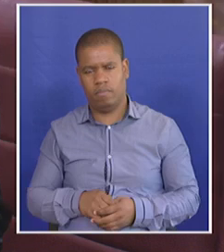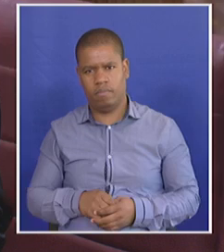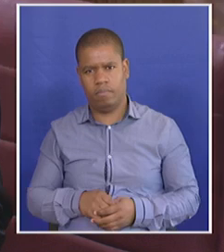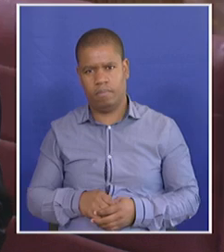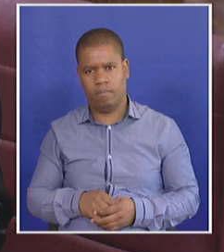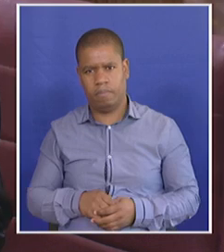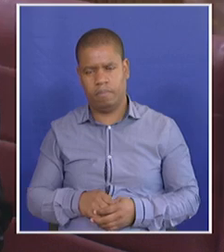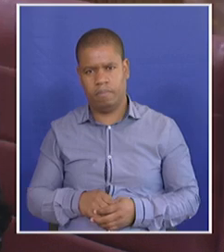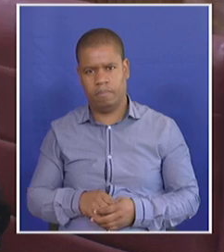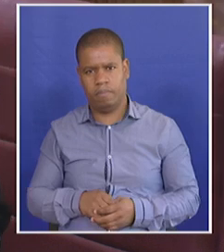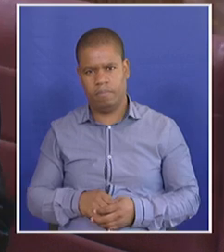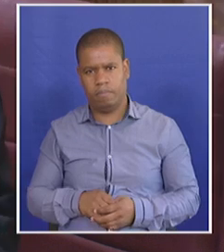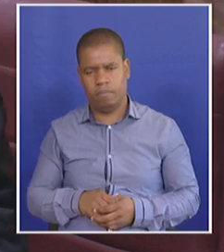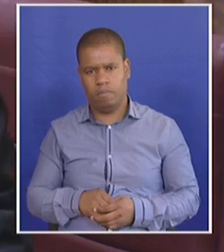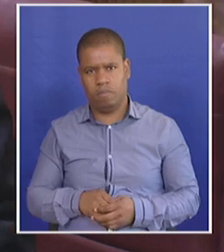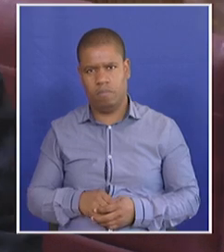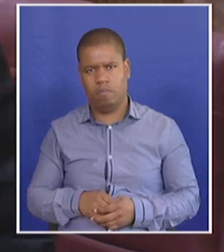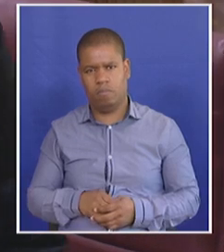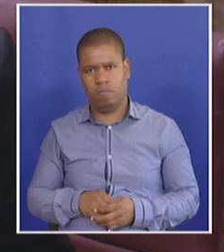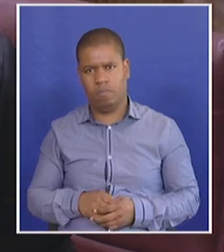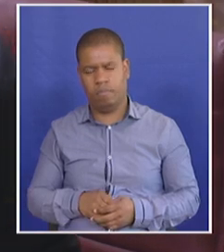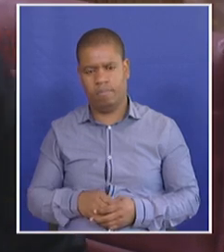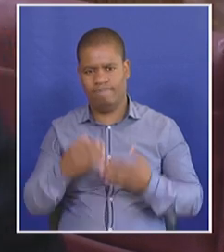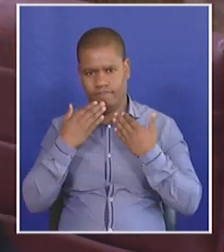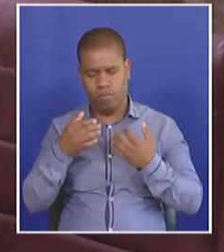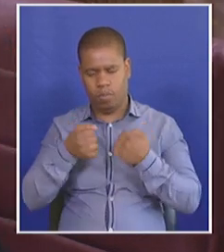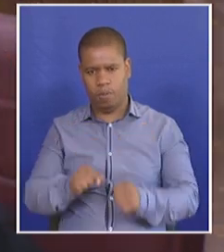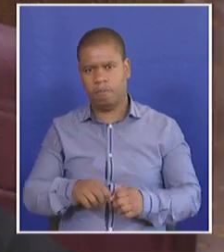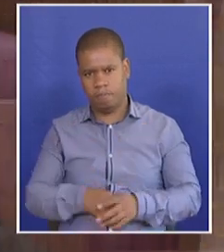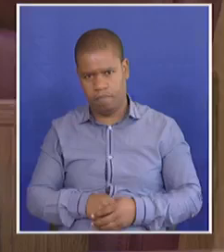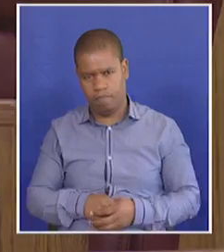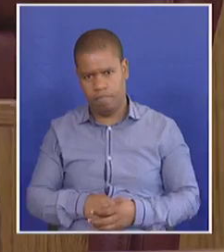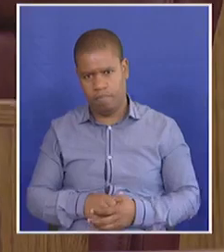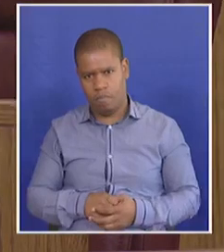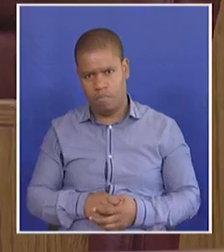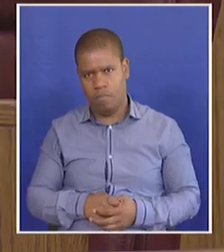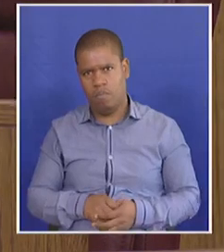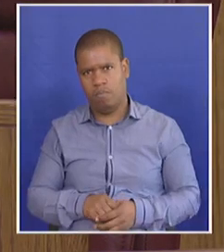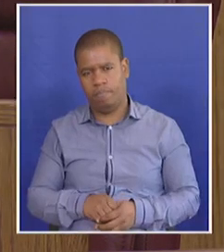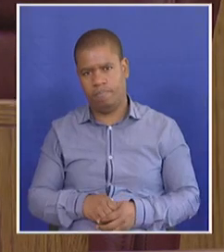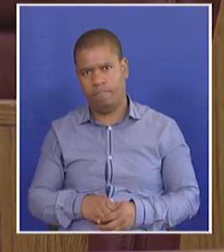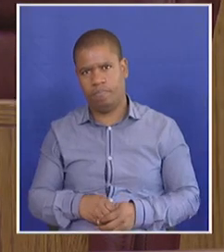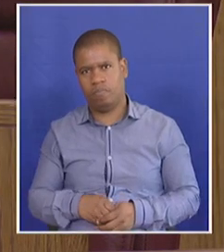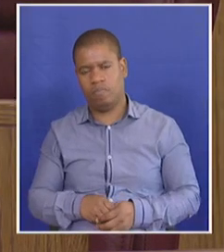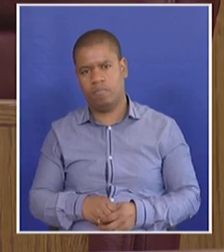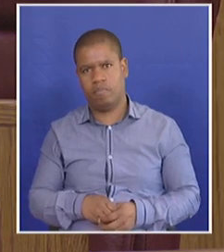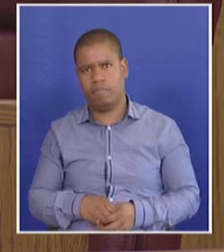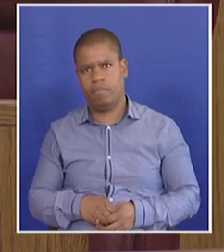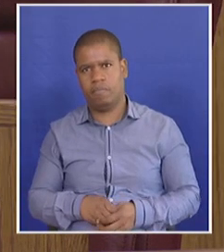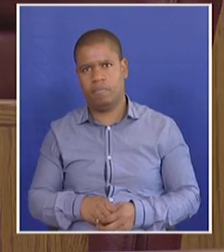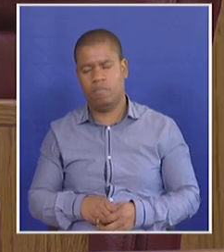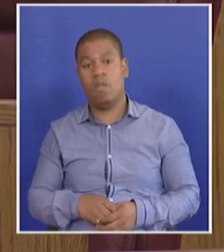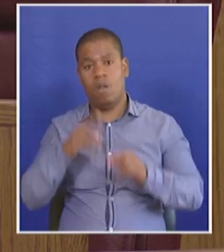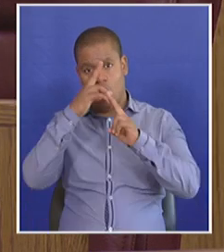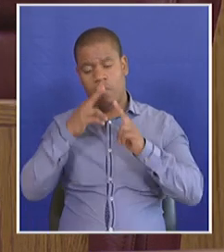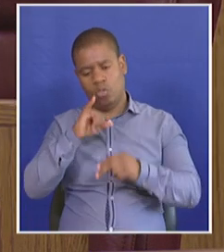the second part obviously would fall away with that one. Thank you, Chairperson. So, Honourable Julius, do you